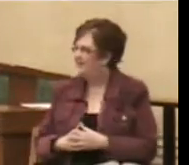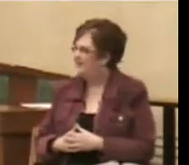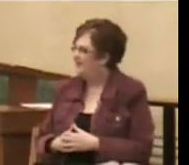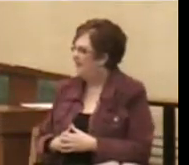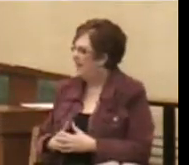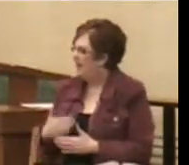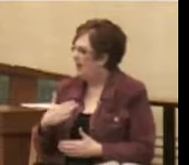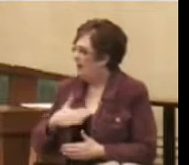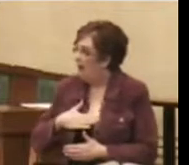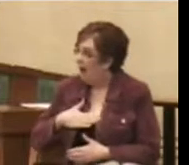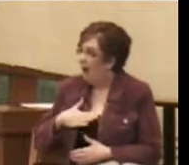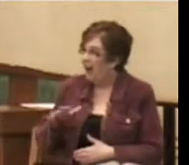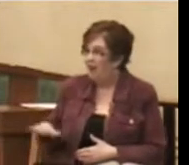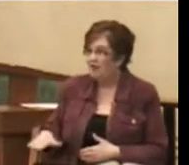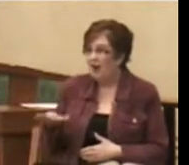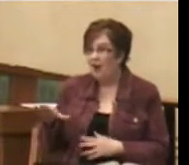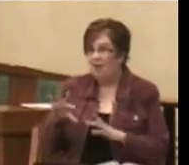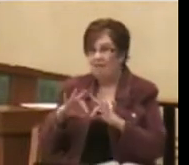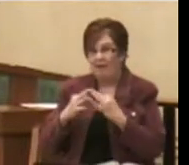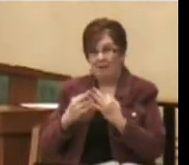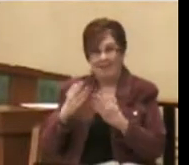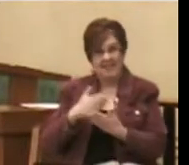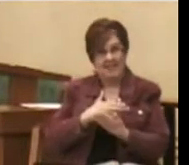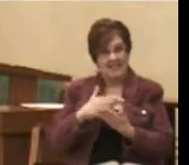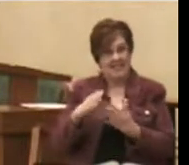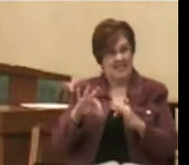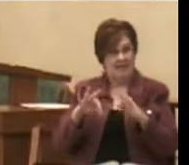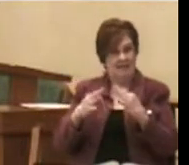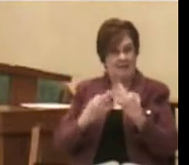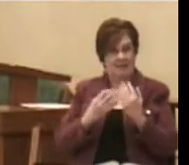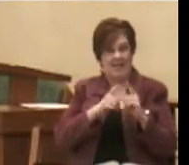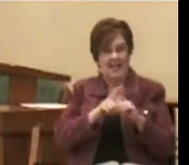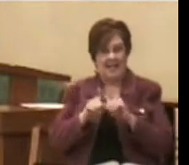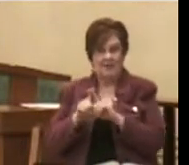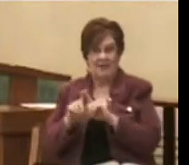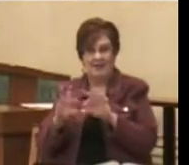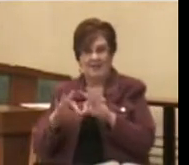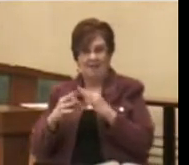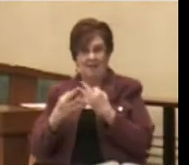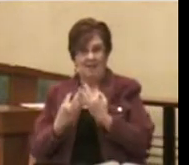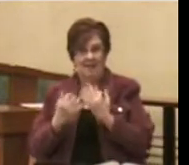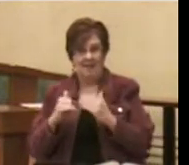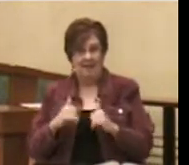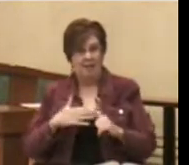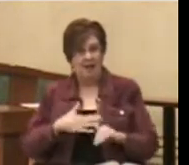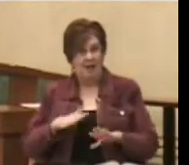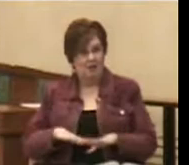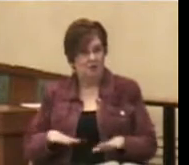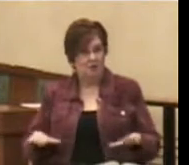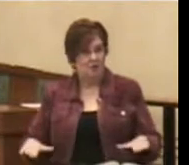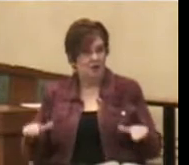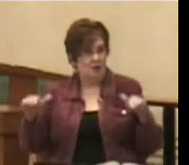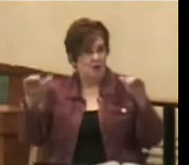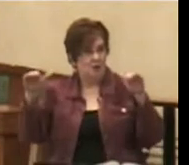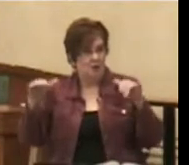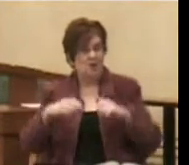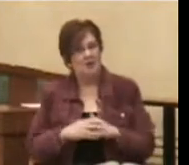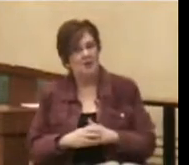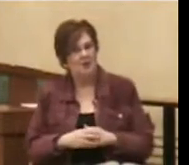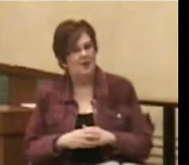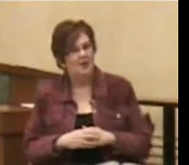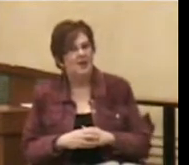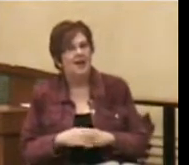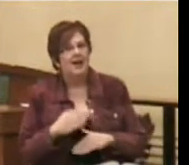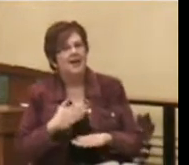My childhood family was a singing family, as was the family in which my children grew. A